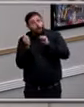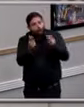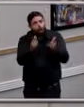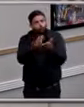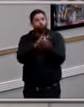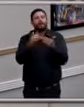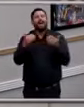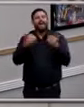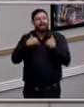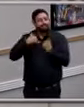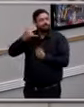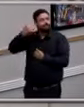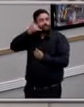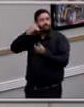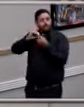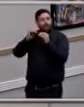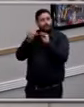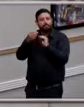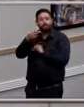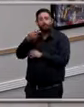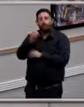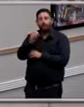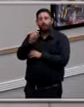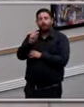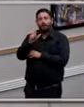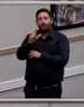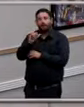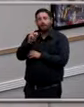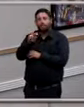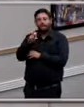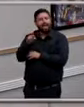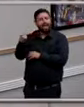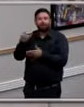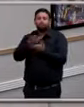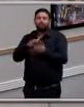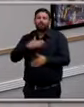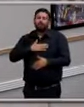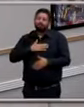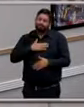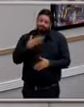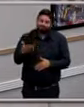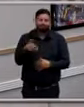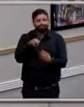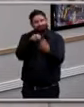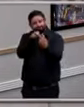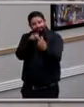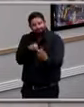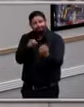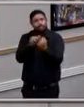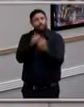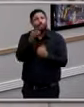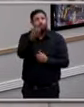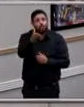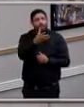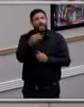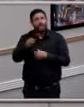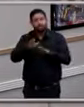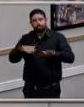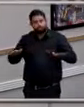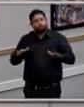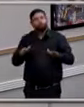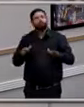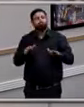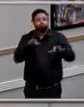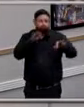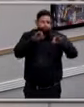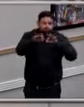hotlines. The schools are willing to sit with you as a parent and with your child to walk you through